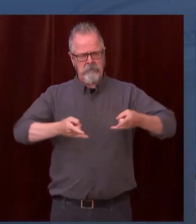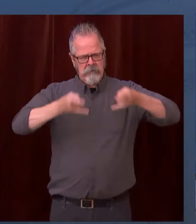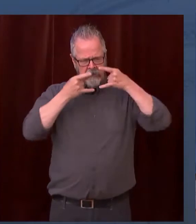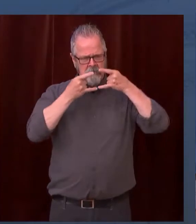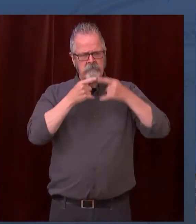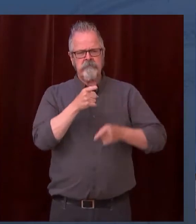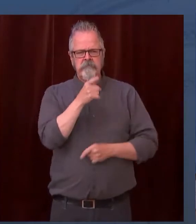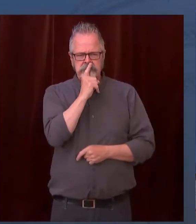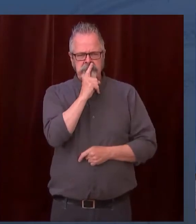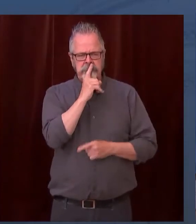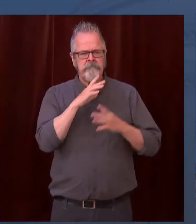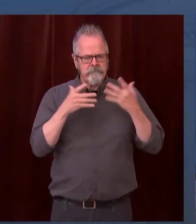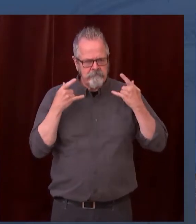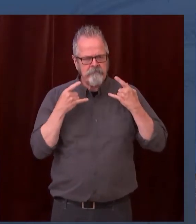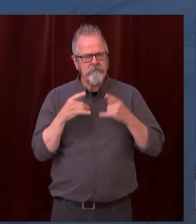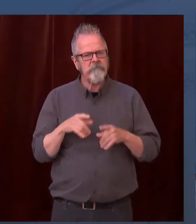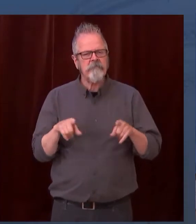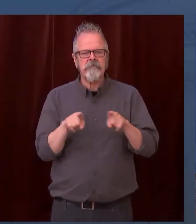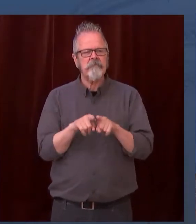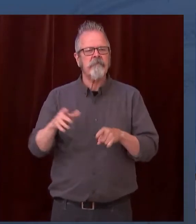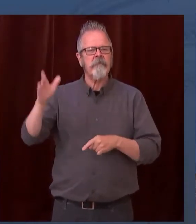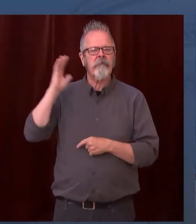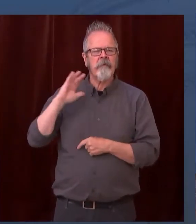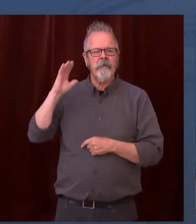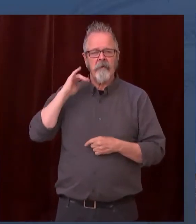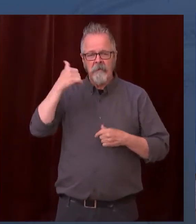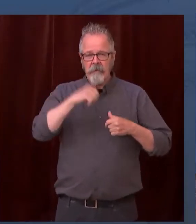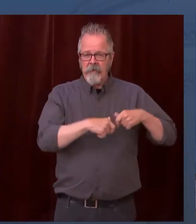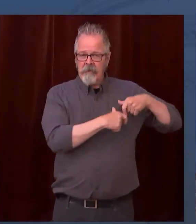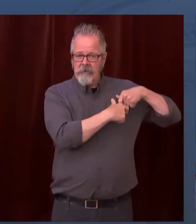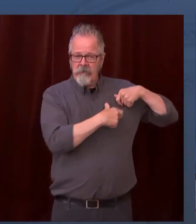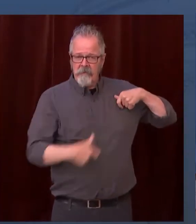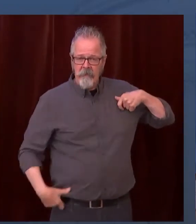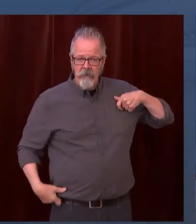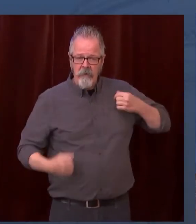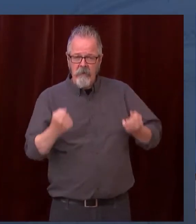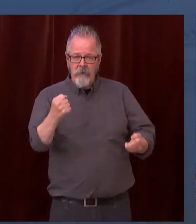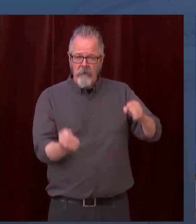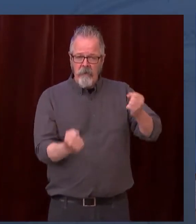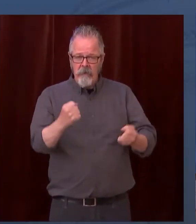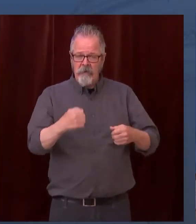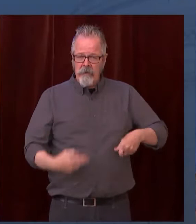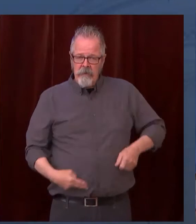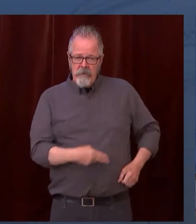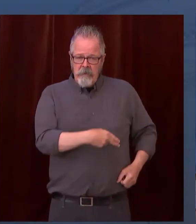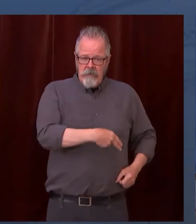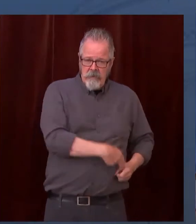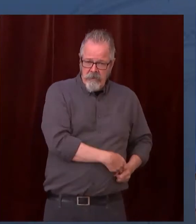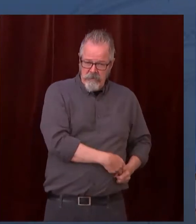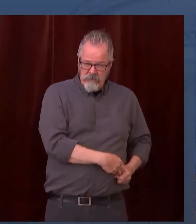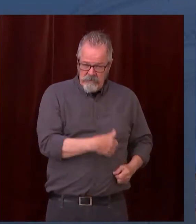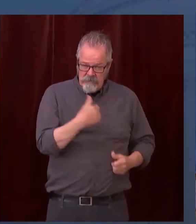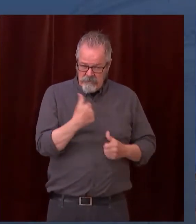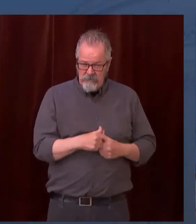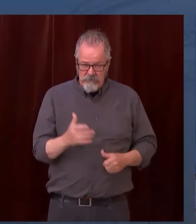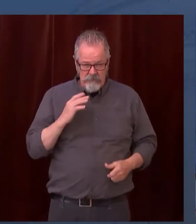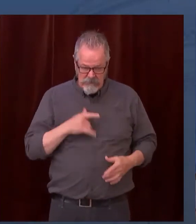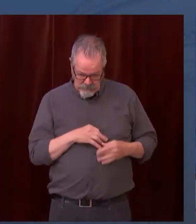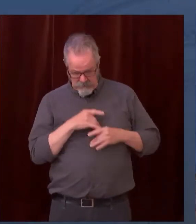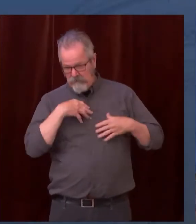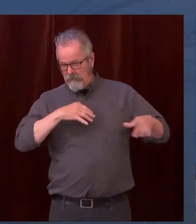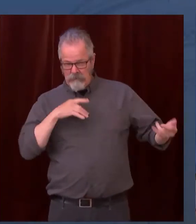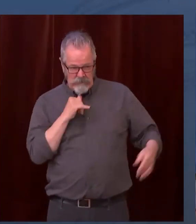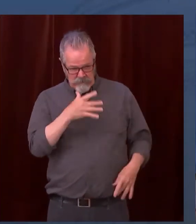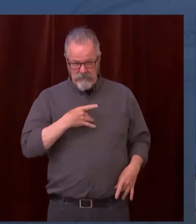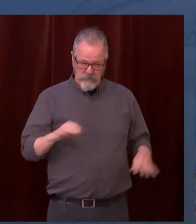residents have simply been going to other counties for their services. And that's a concern because we don't want people spreading